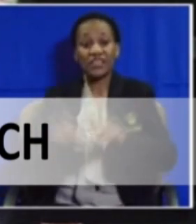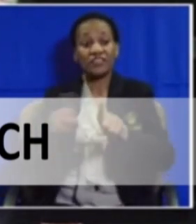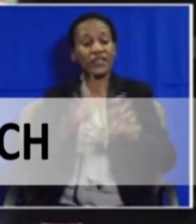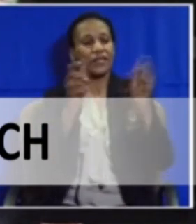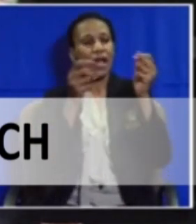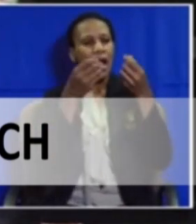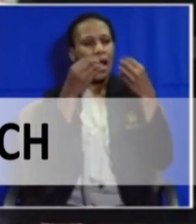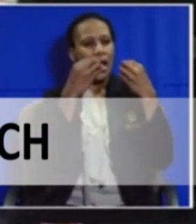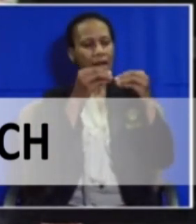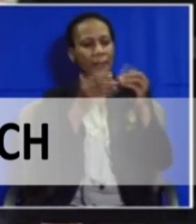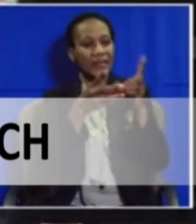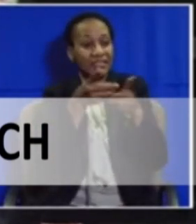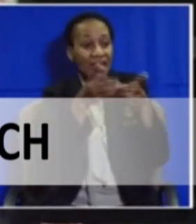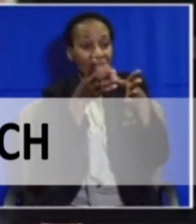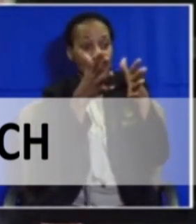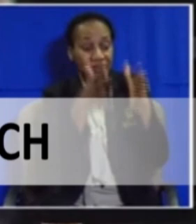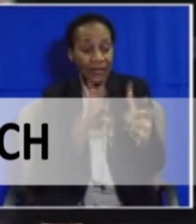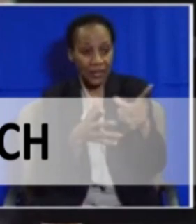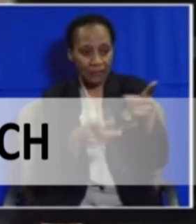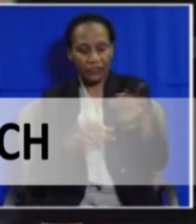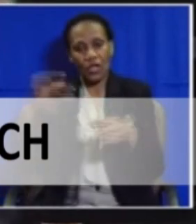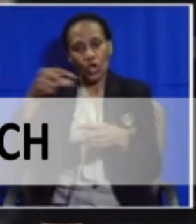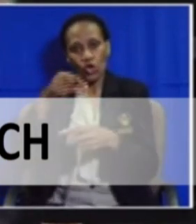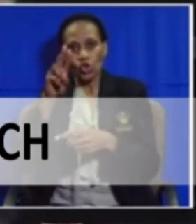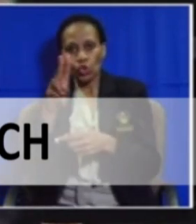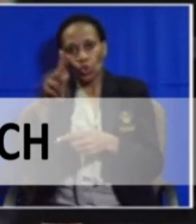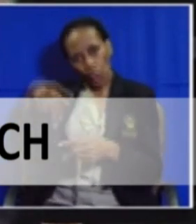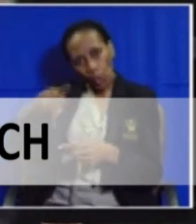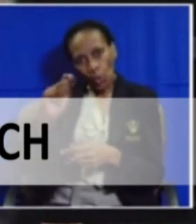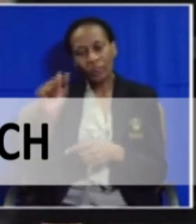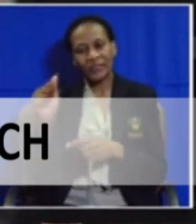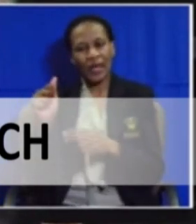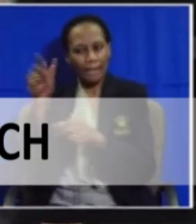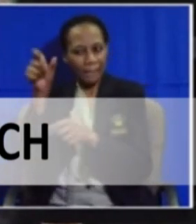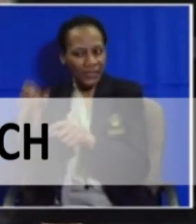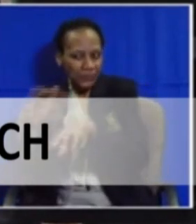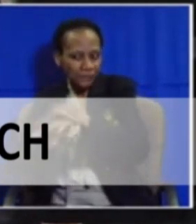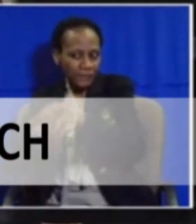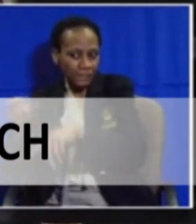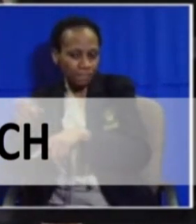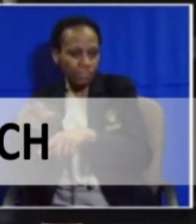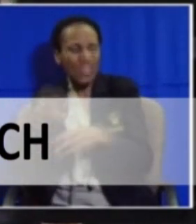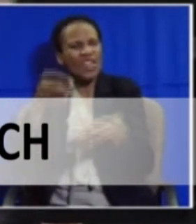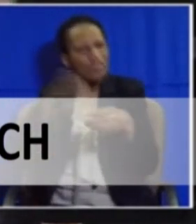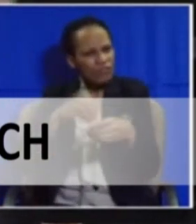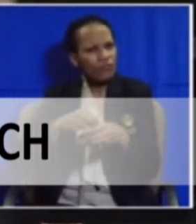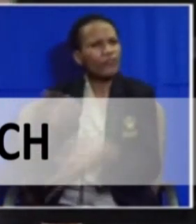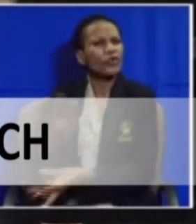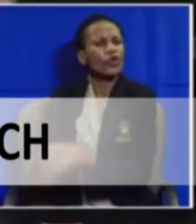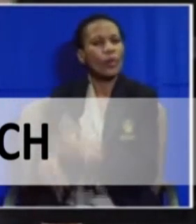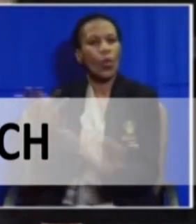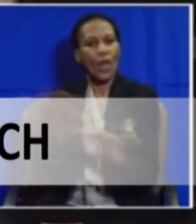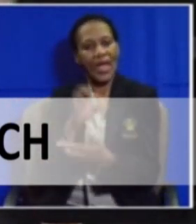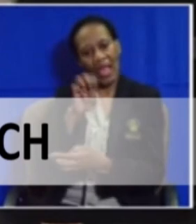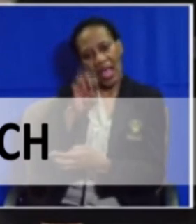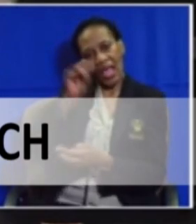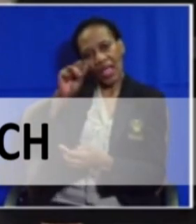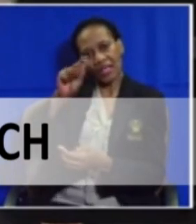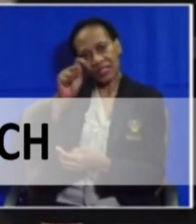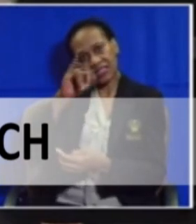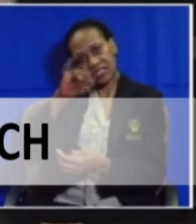director and a Gupta associate involved in the corrupt Estina dairy